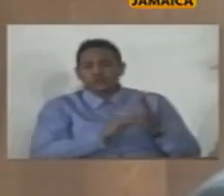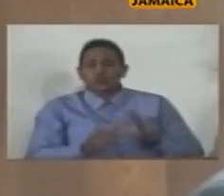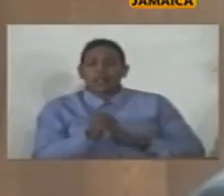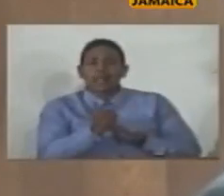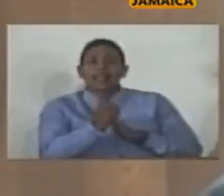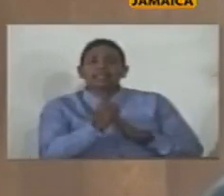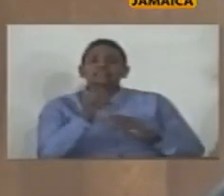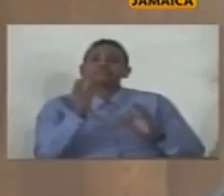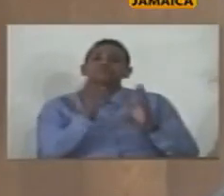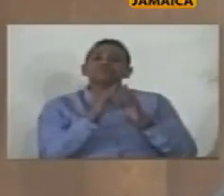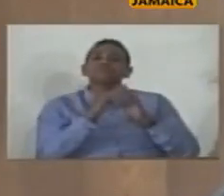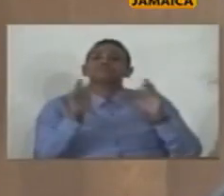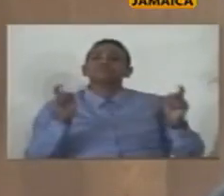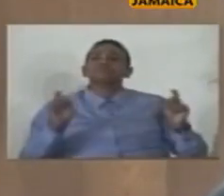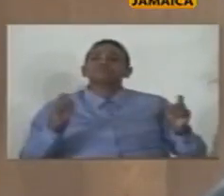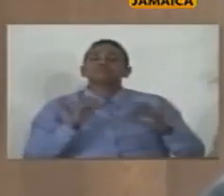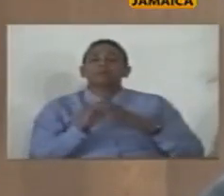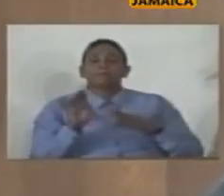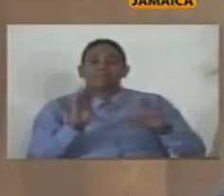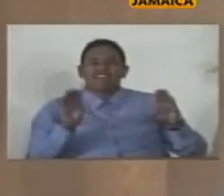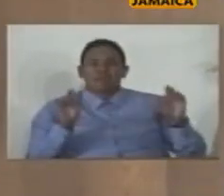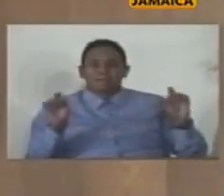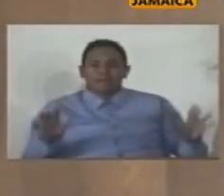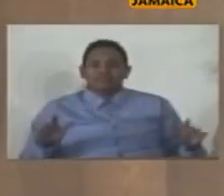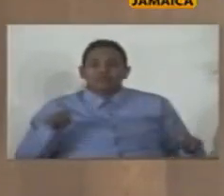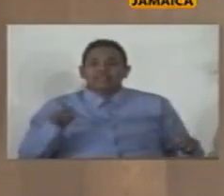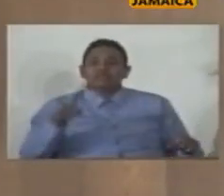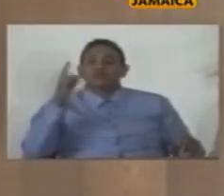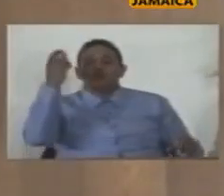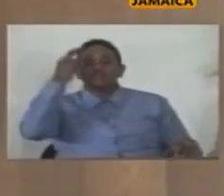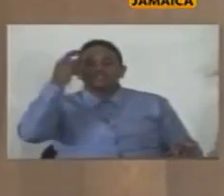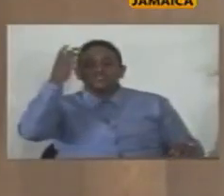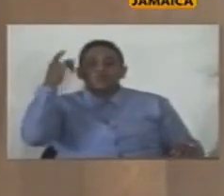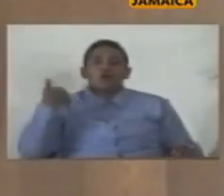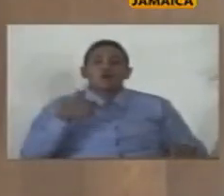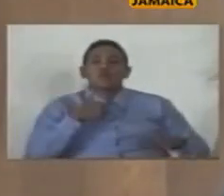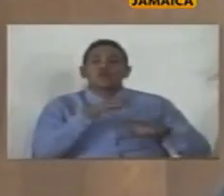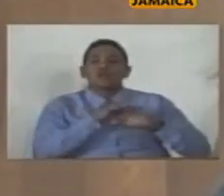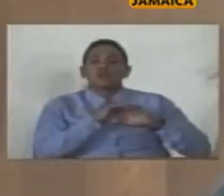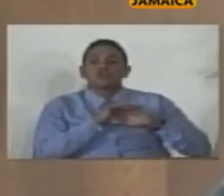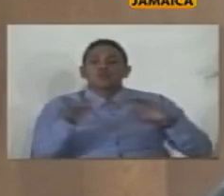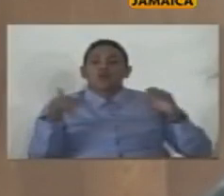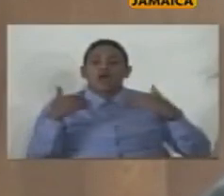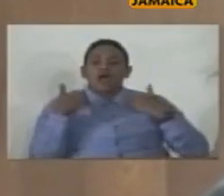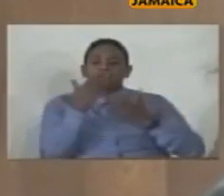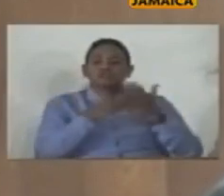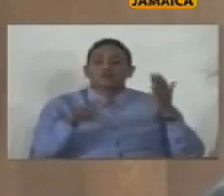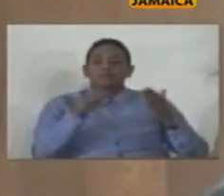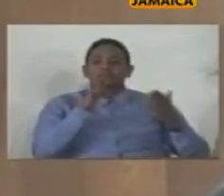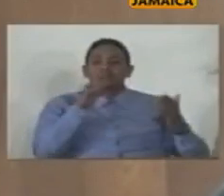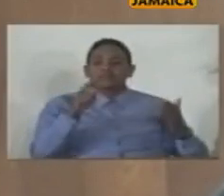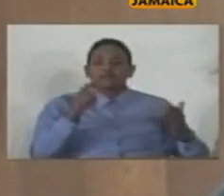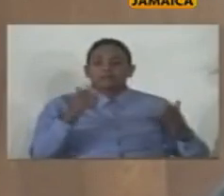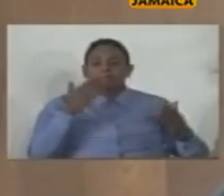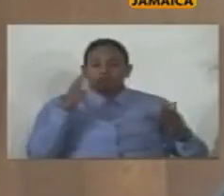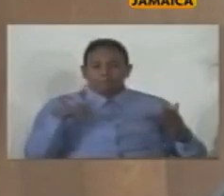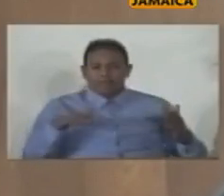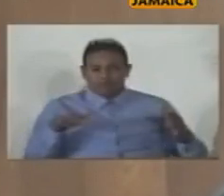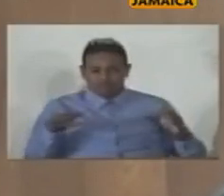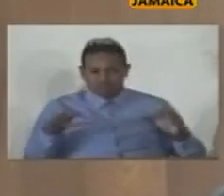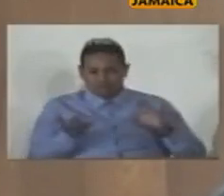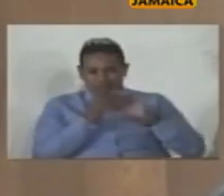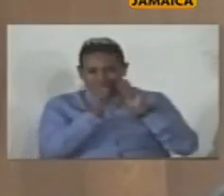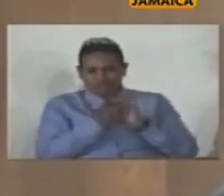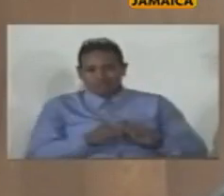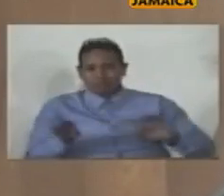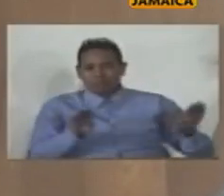in behavior management. And this is one of the reasons why we don't have some of these maladaptive behavior being displayed